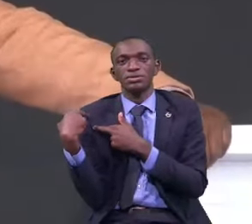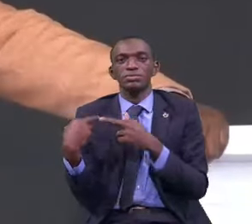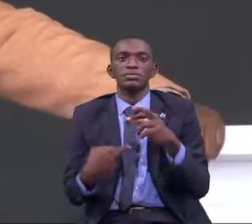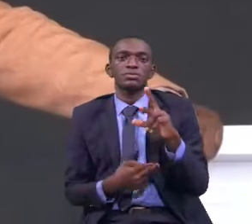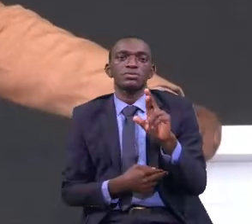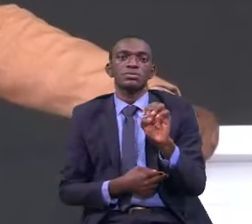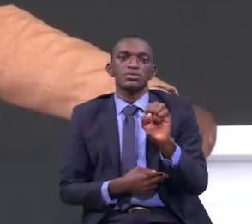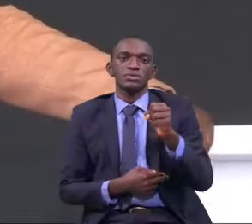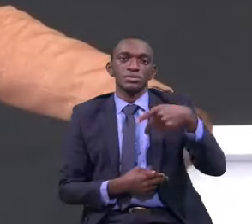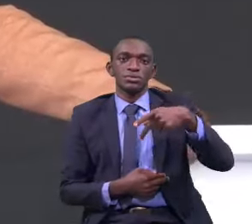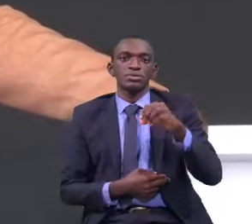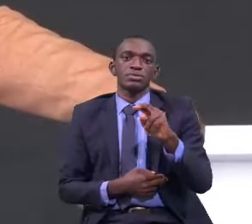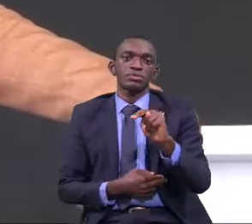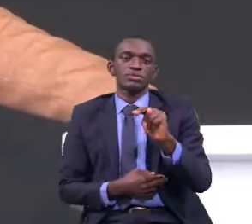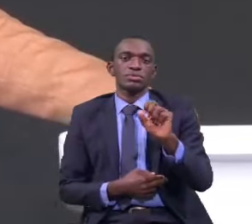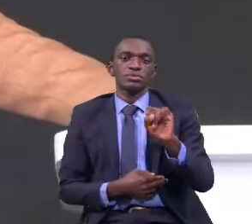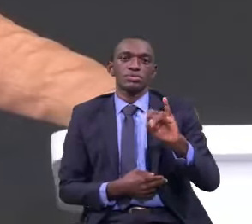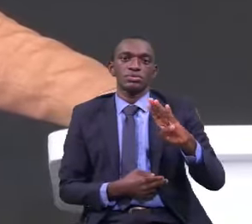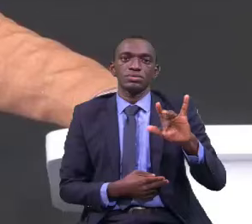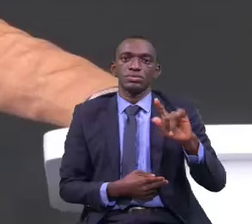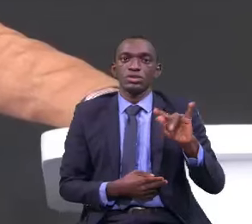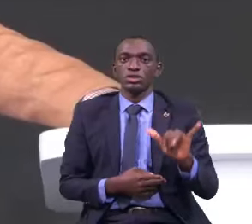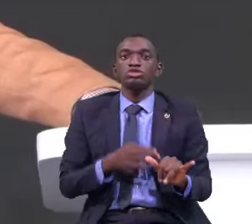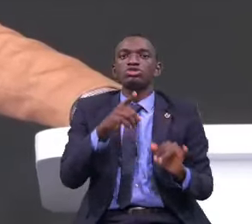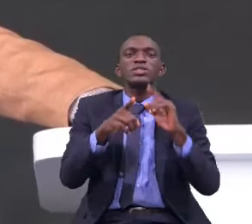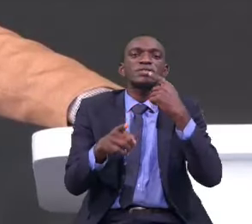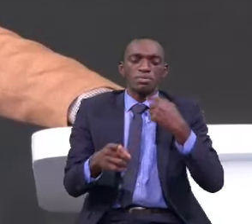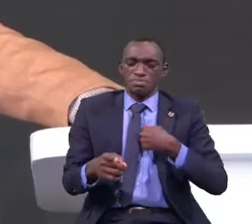When you say, I am a responsible man,